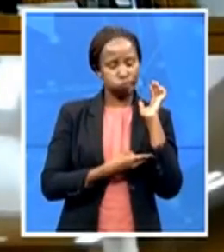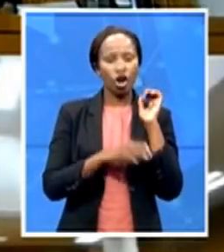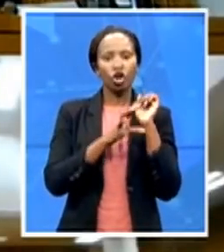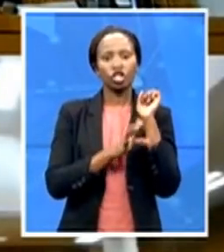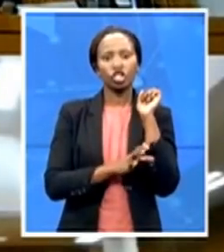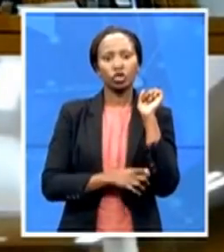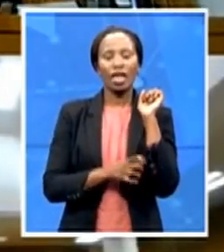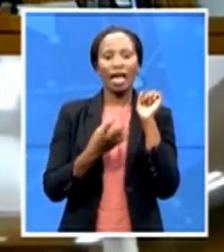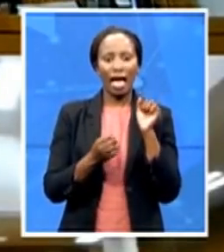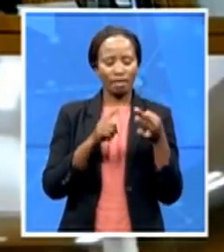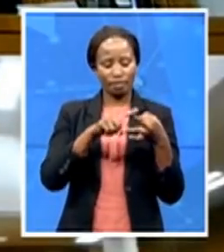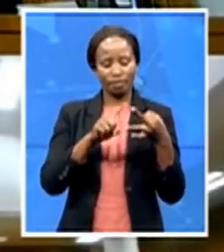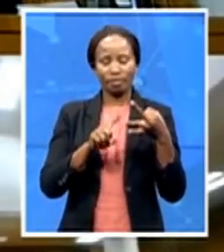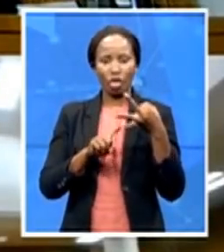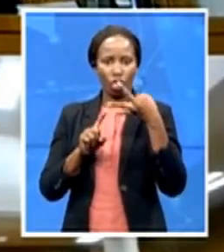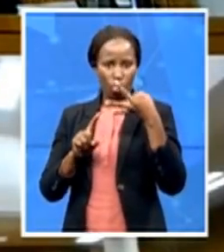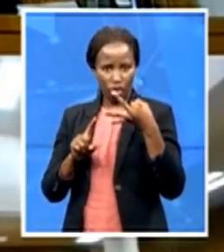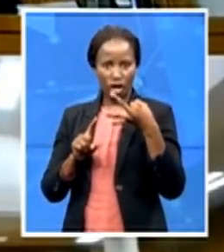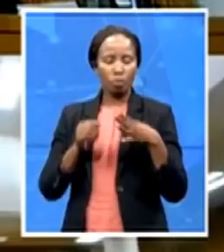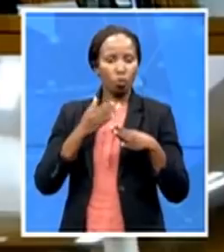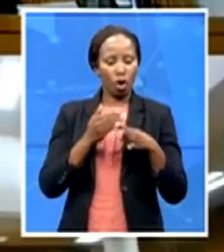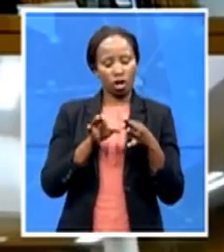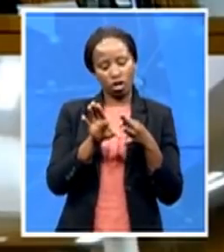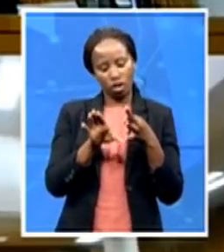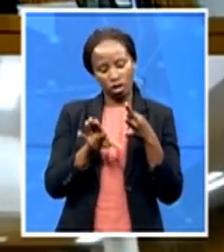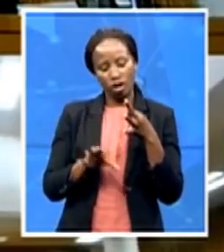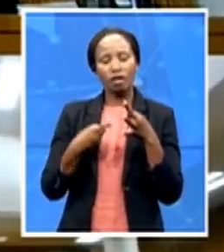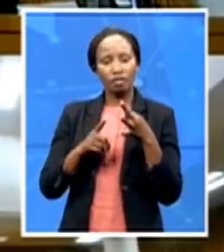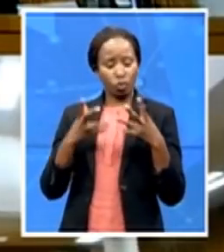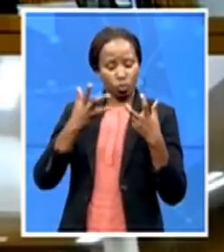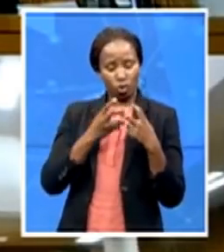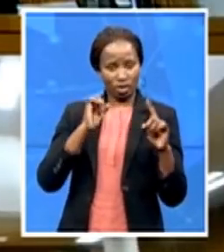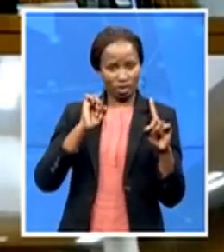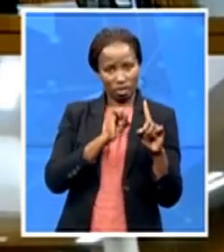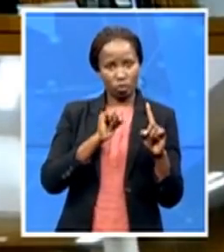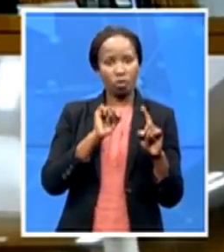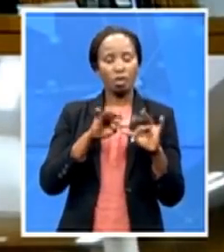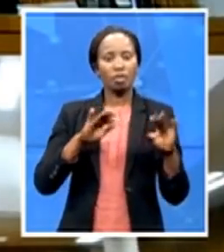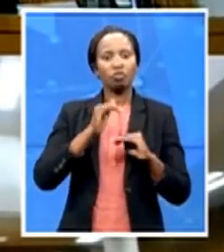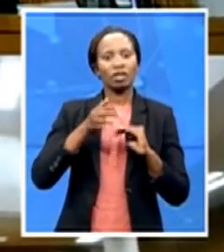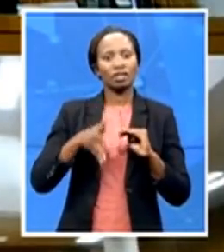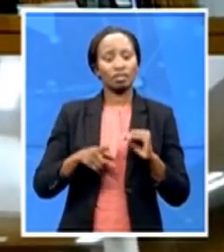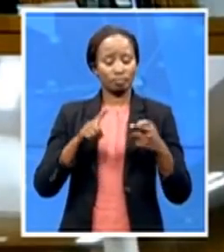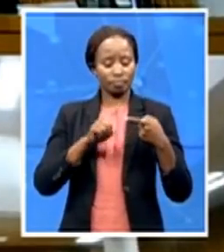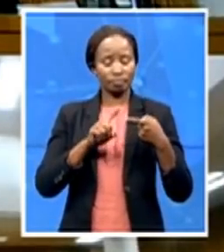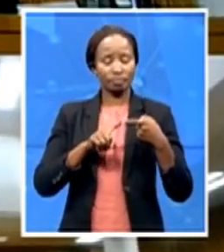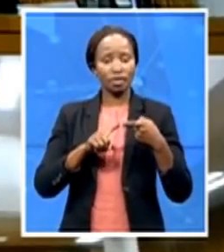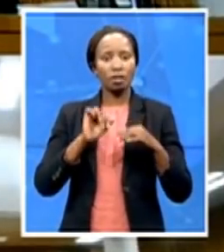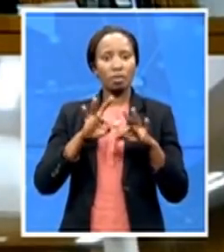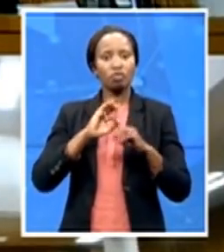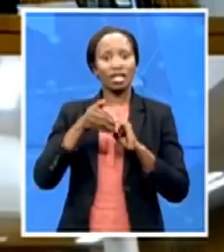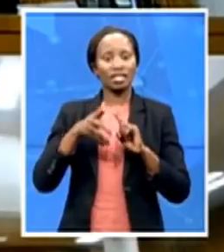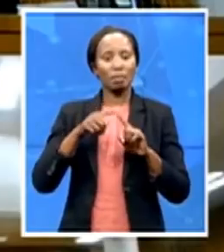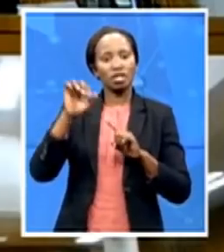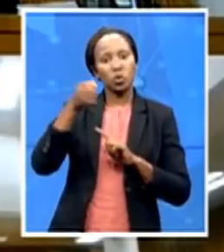relation to the Public Protector. Firstly, the Public Protector is appointed by the President on the recommendation of the Assembly in